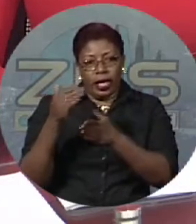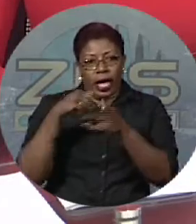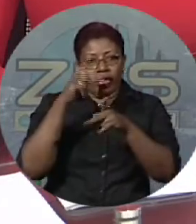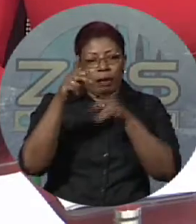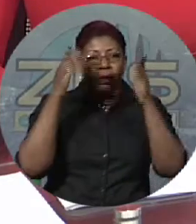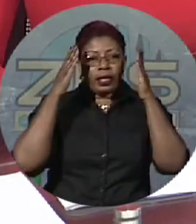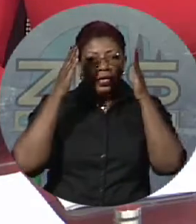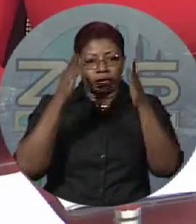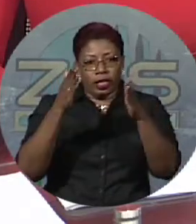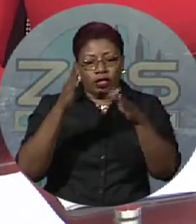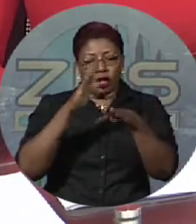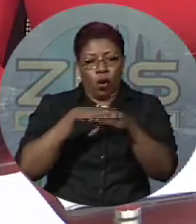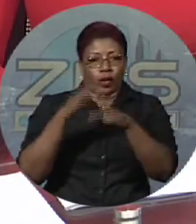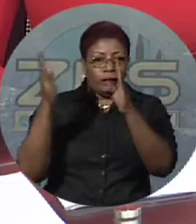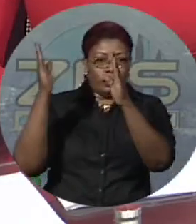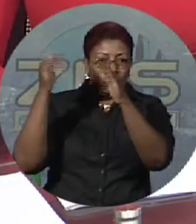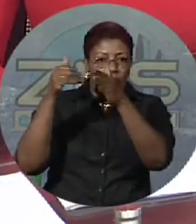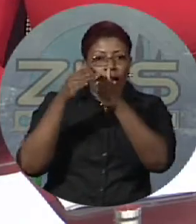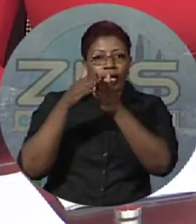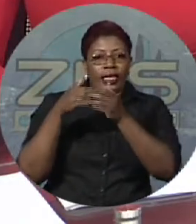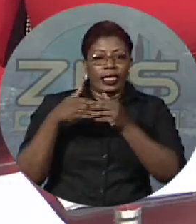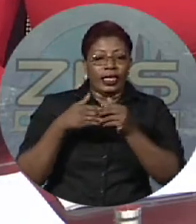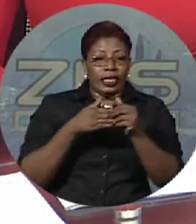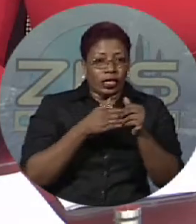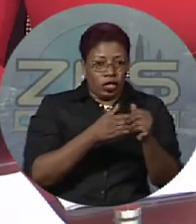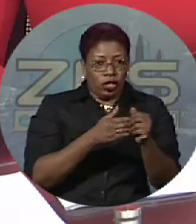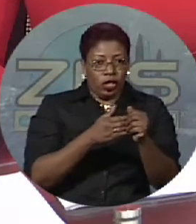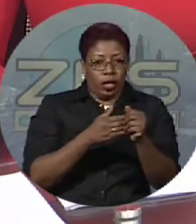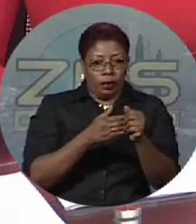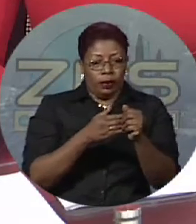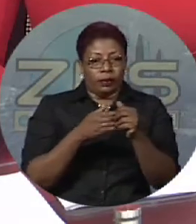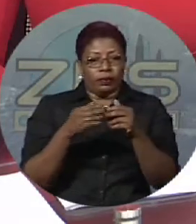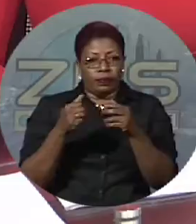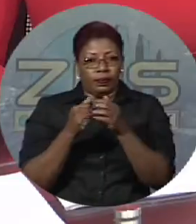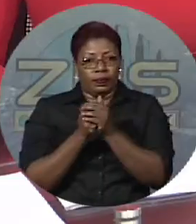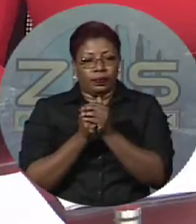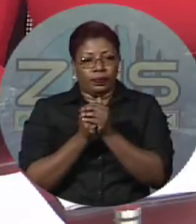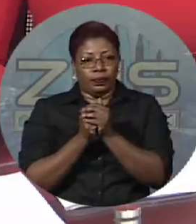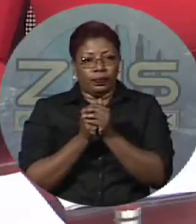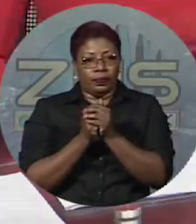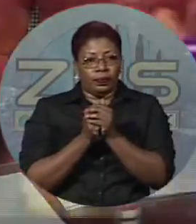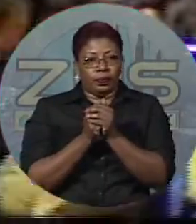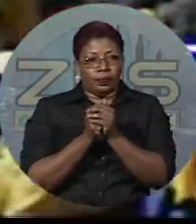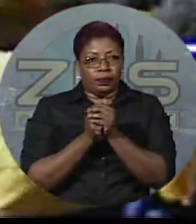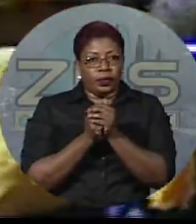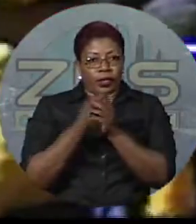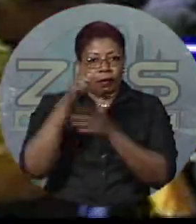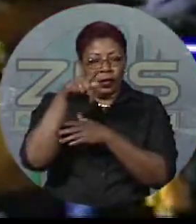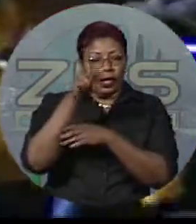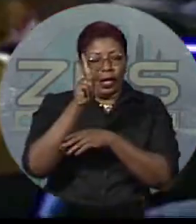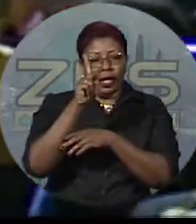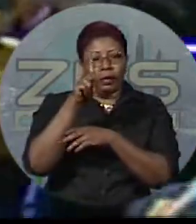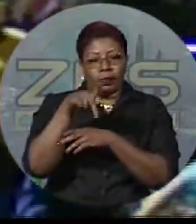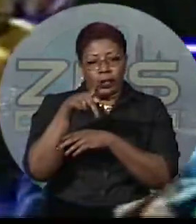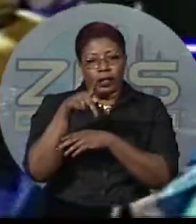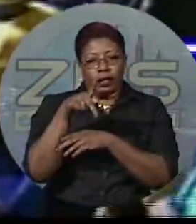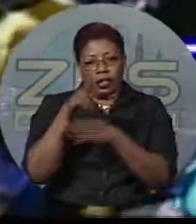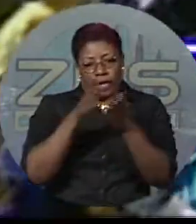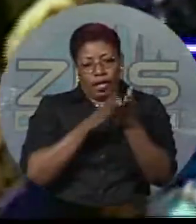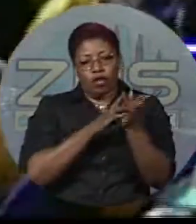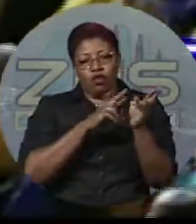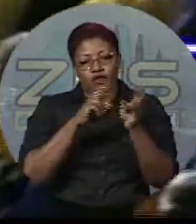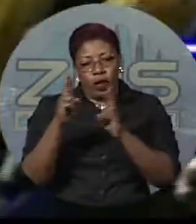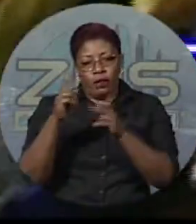be focused on the anticipated leadership face-off. Cleopatra Murphy has that story. The Progressive Liberal Party is gearing up for its